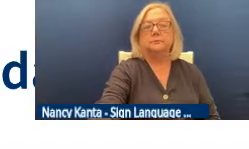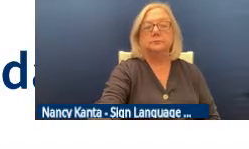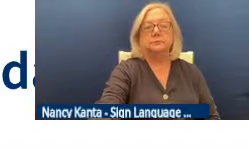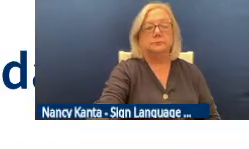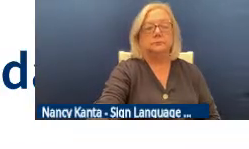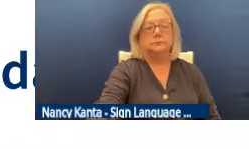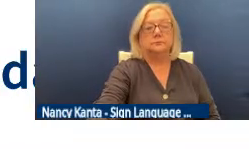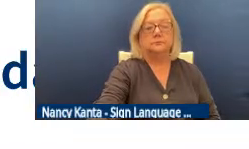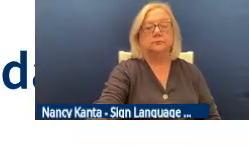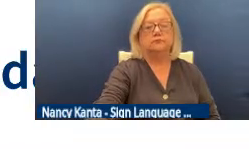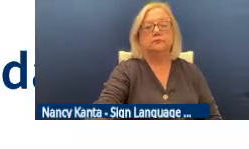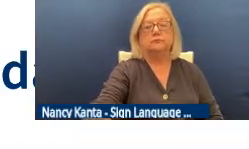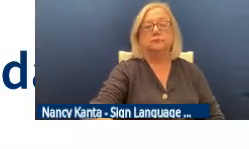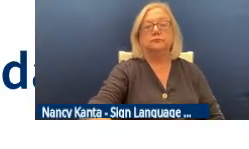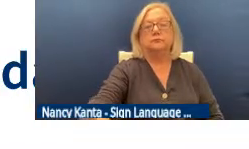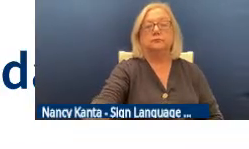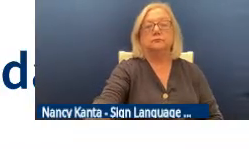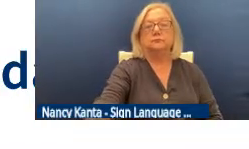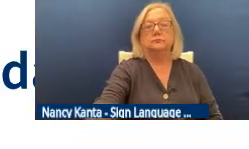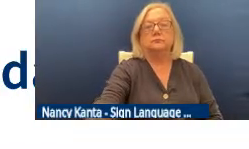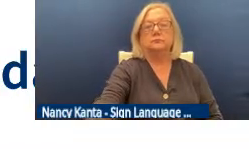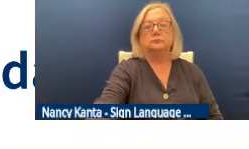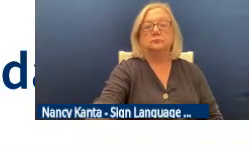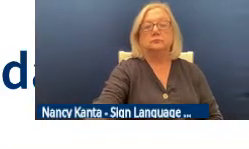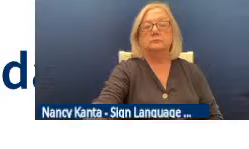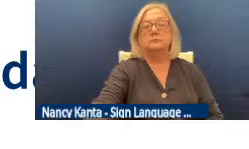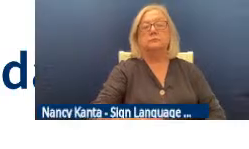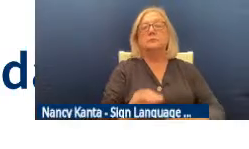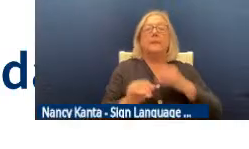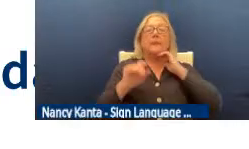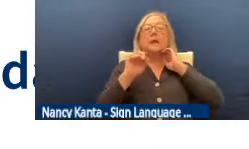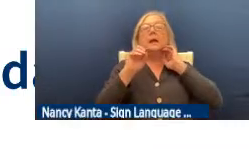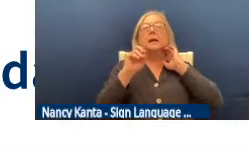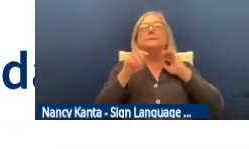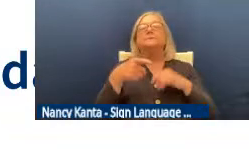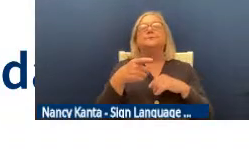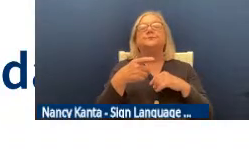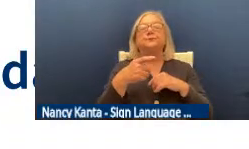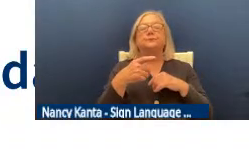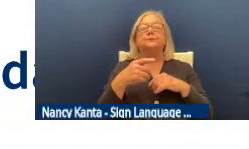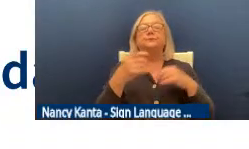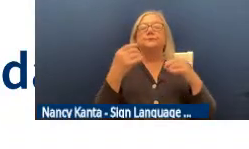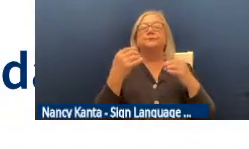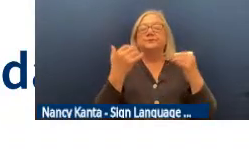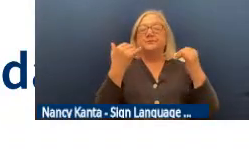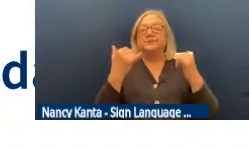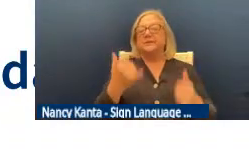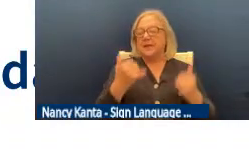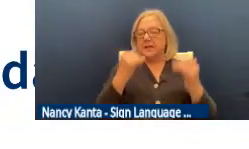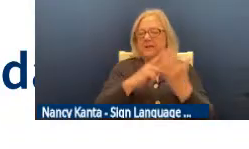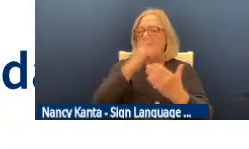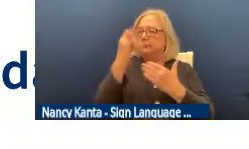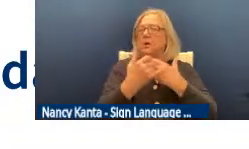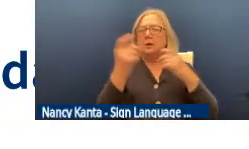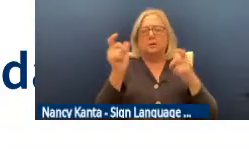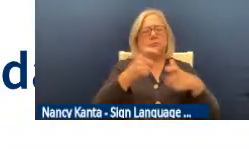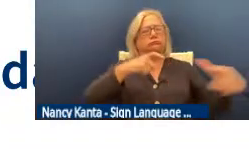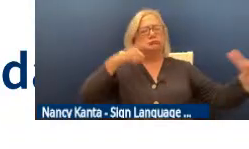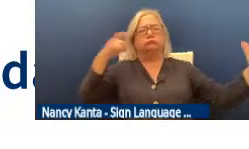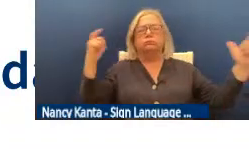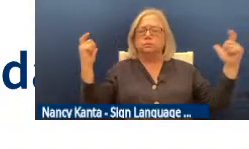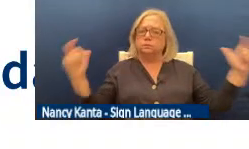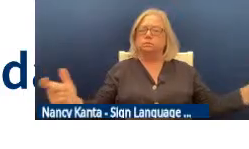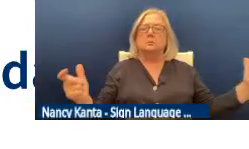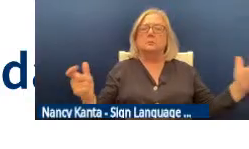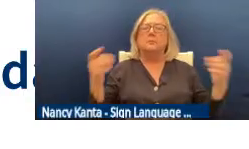possible, and does show that for construction of this size of a program, it's as we've said before, likely